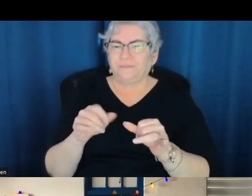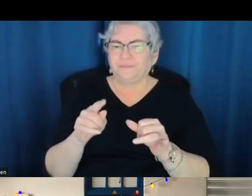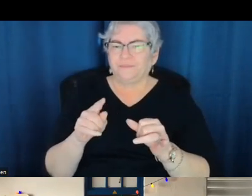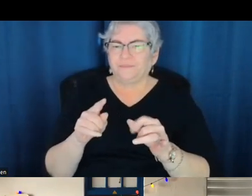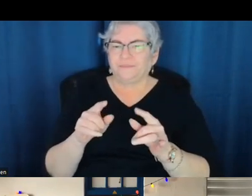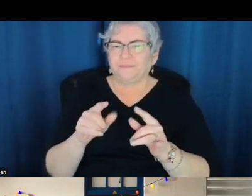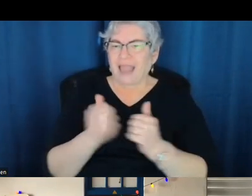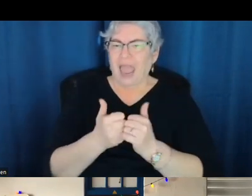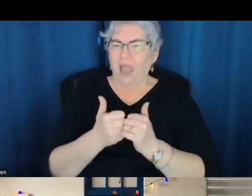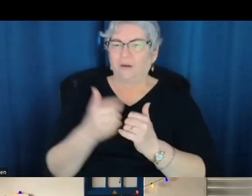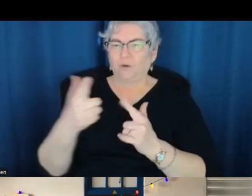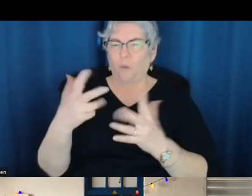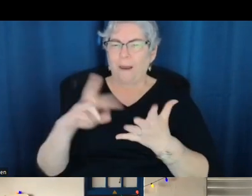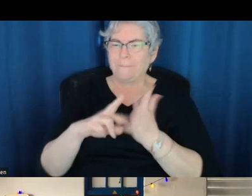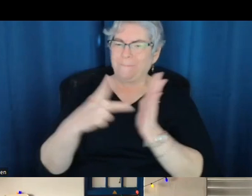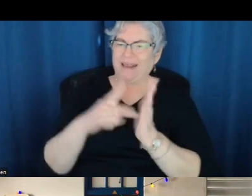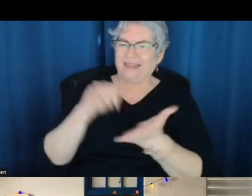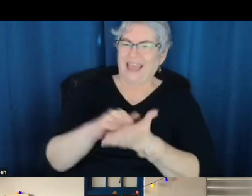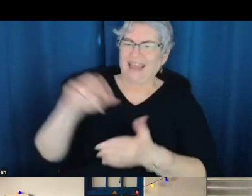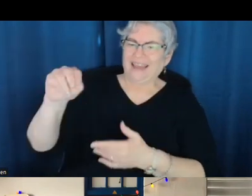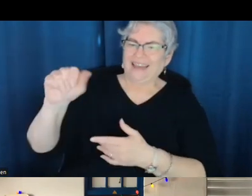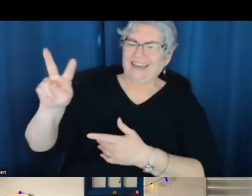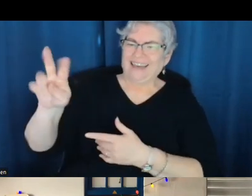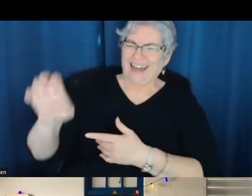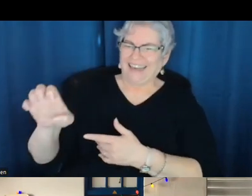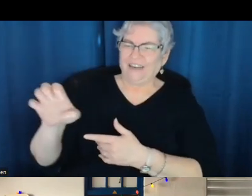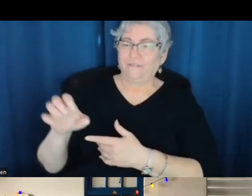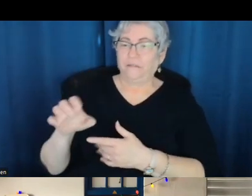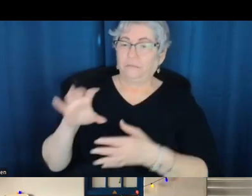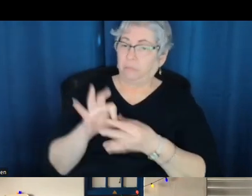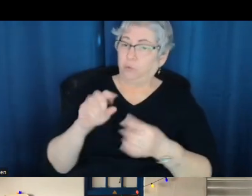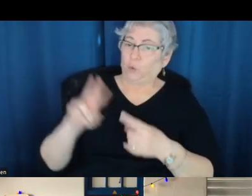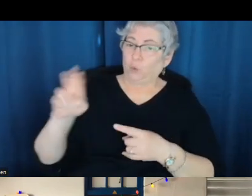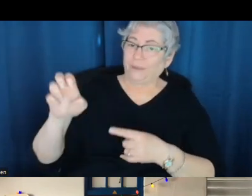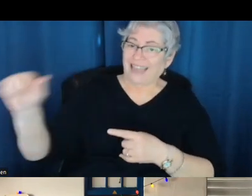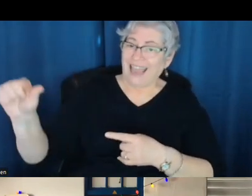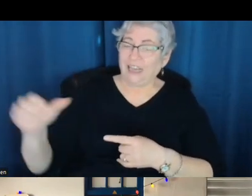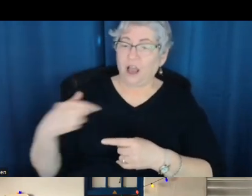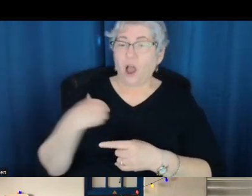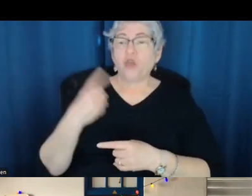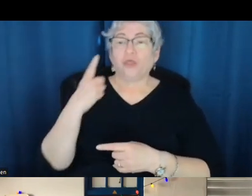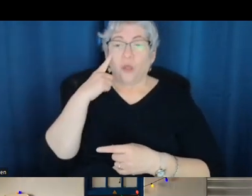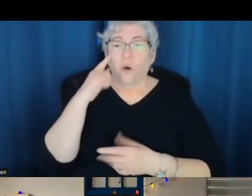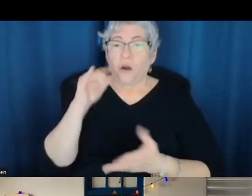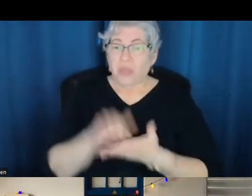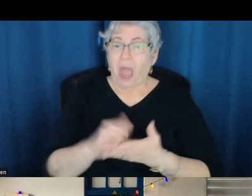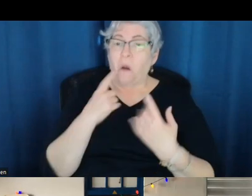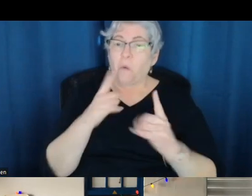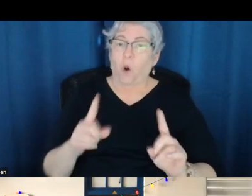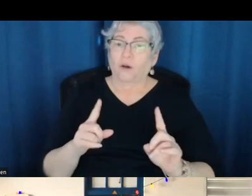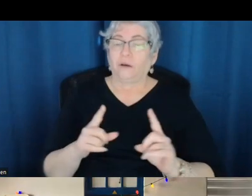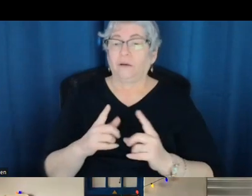how you want to define native. Native could be native to the US, which, you know, early on I thought that worked. There were